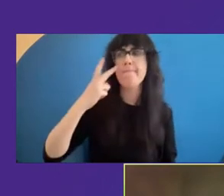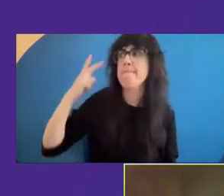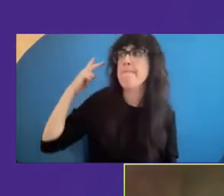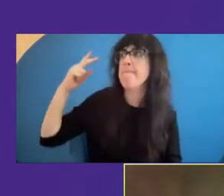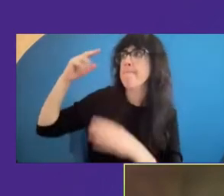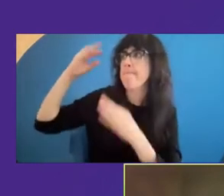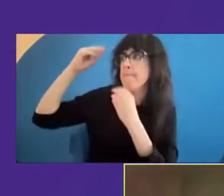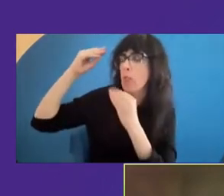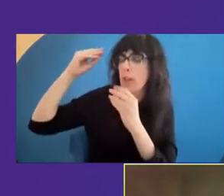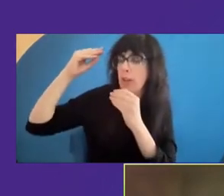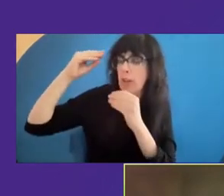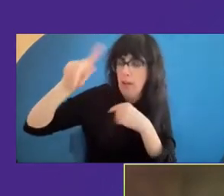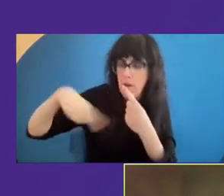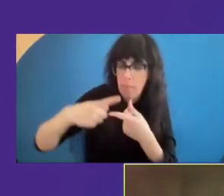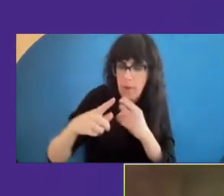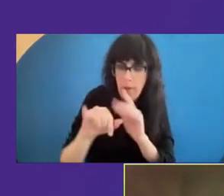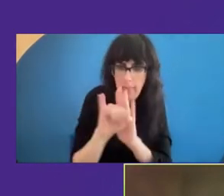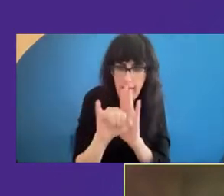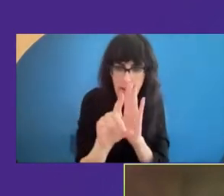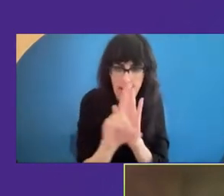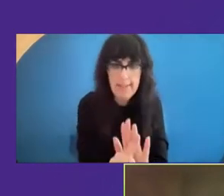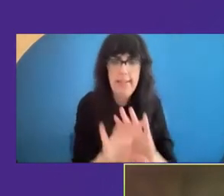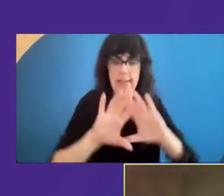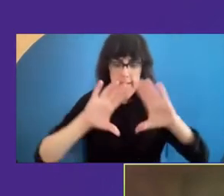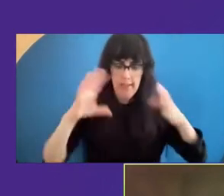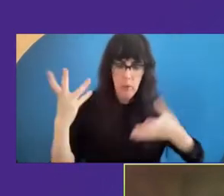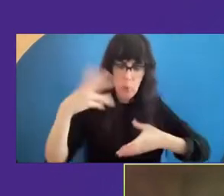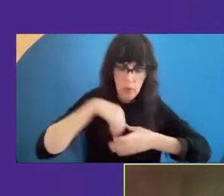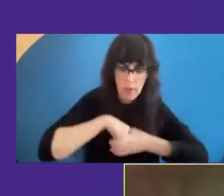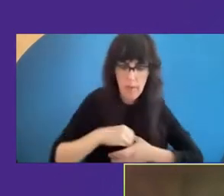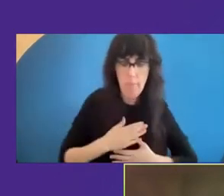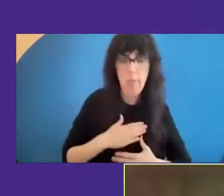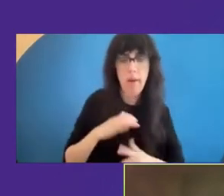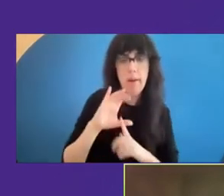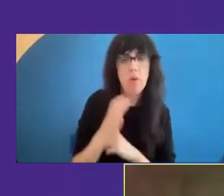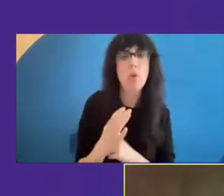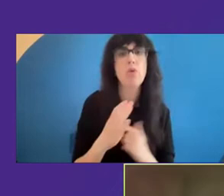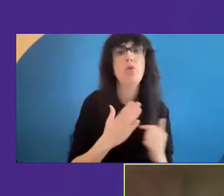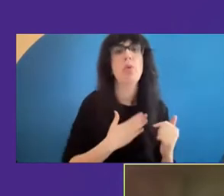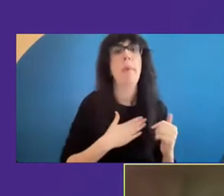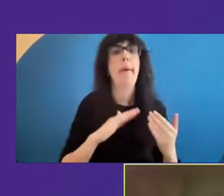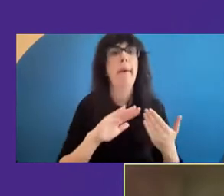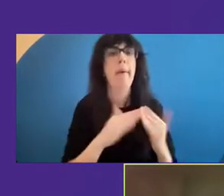that place within the space of my culture and my community.